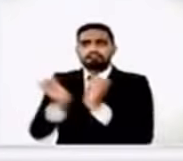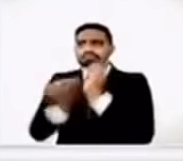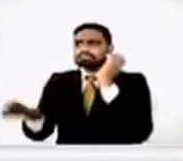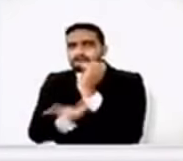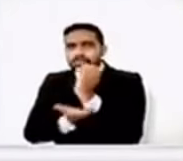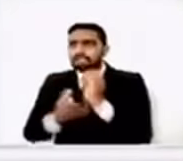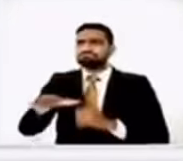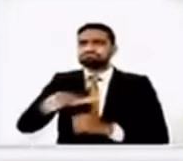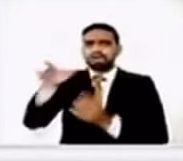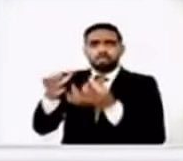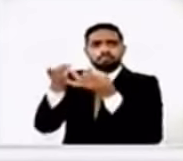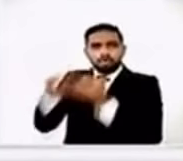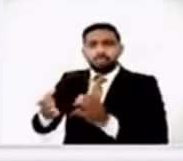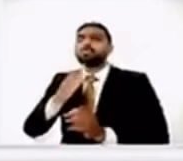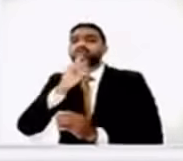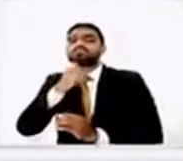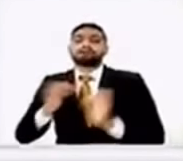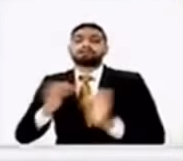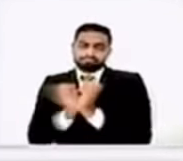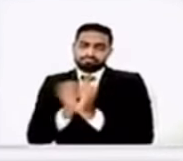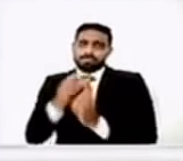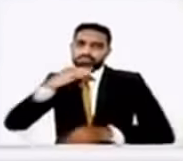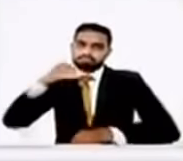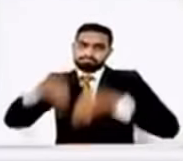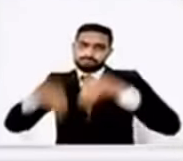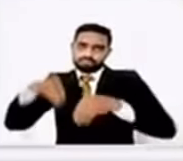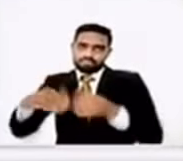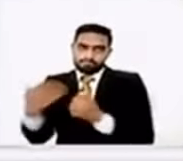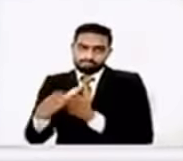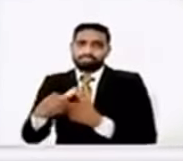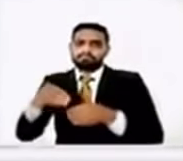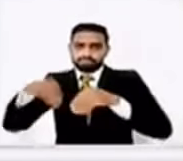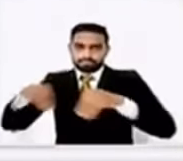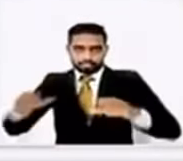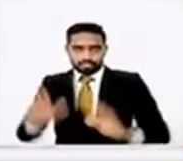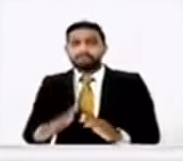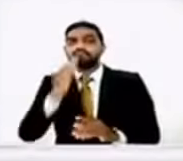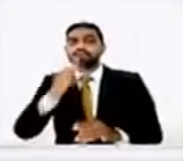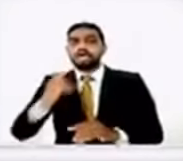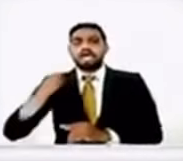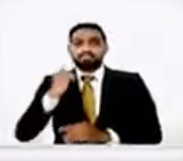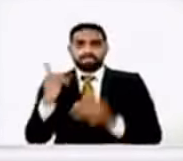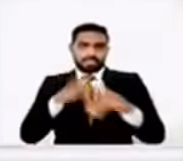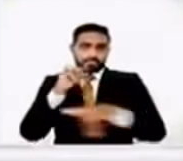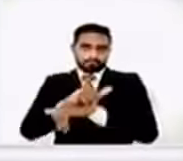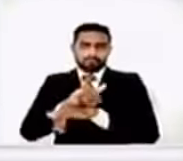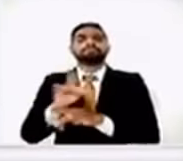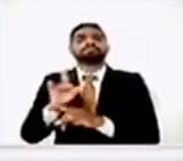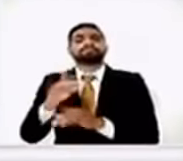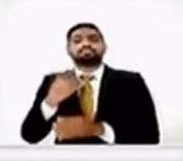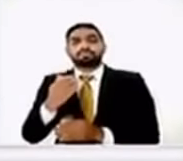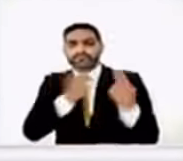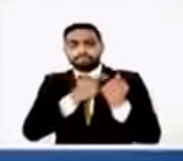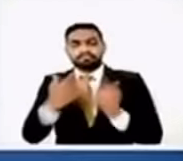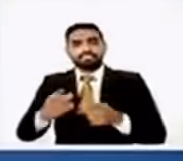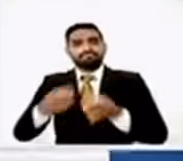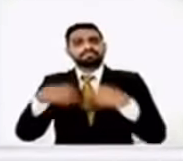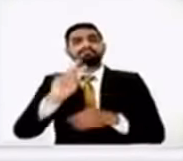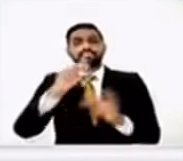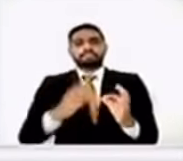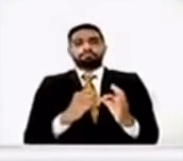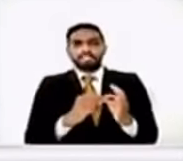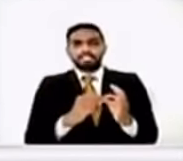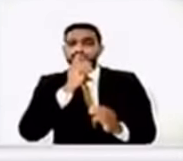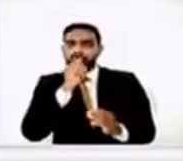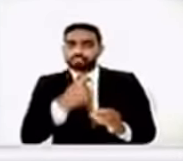Lanka Air Force. 20 billion rupees to be allocated as additional provisions to increase facilities for the